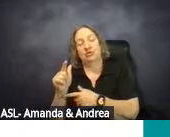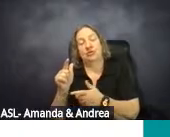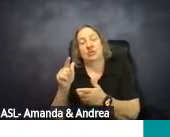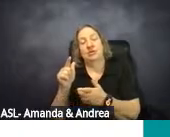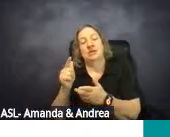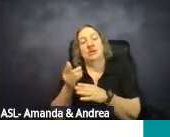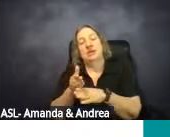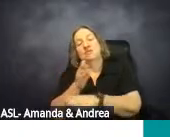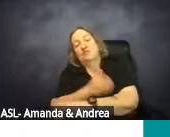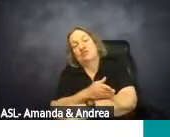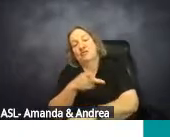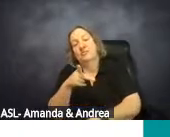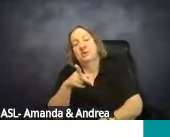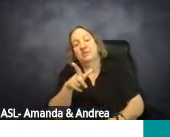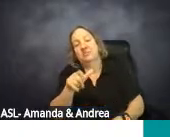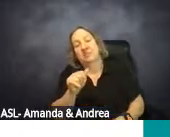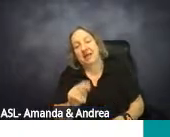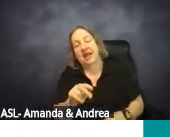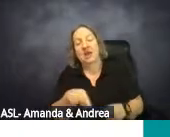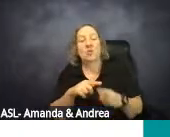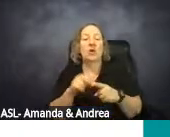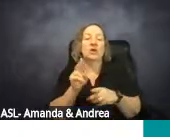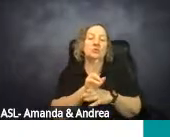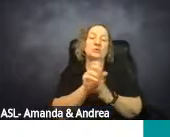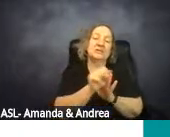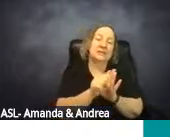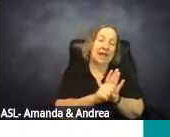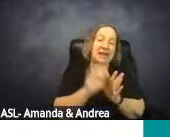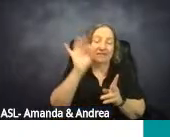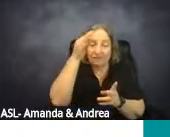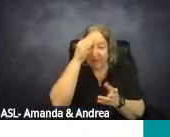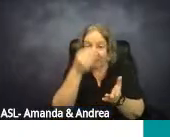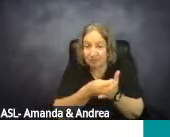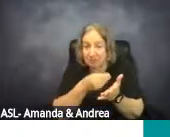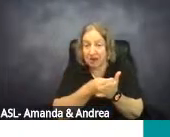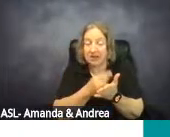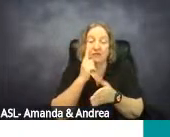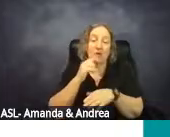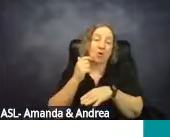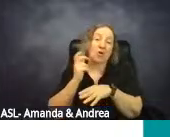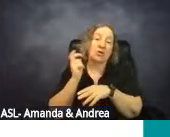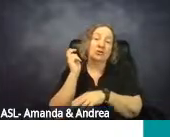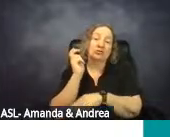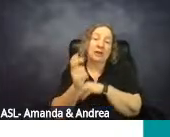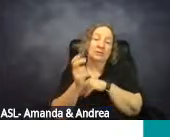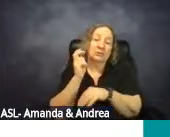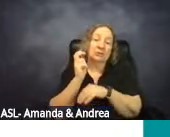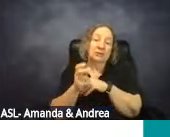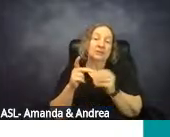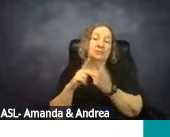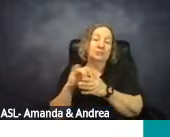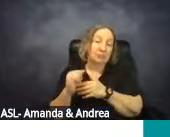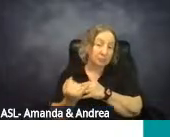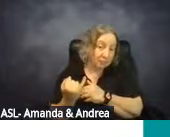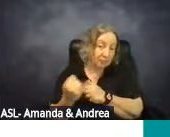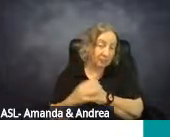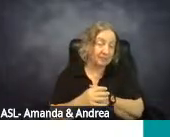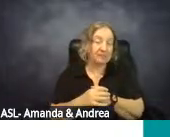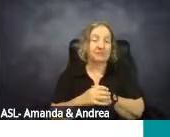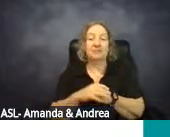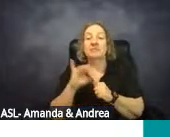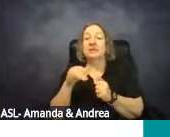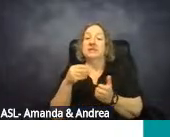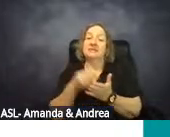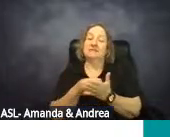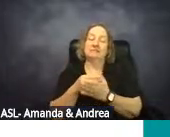you use state and federally funded dollars on transportation projects. So this funding